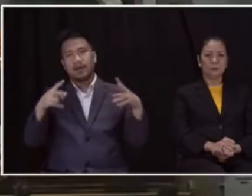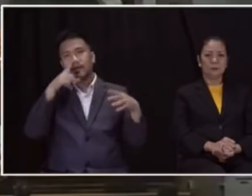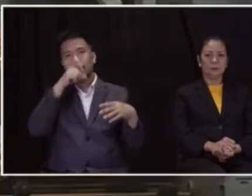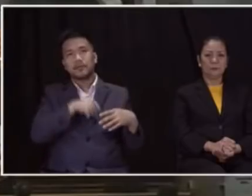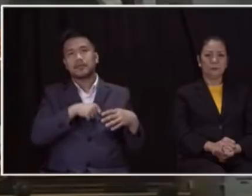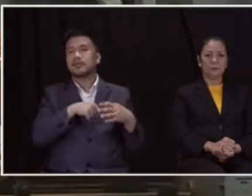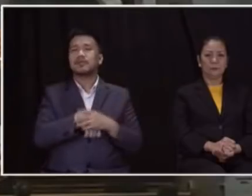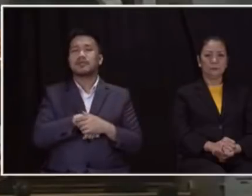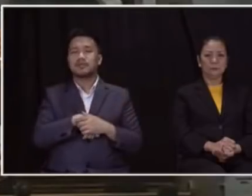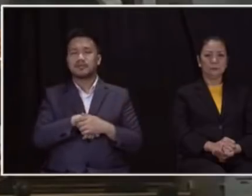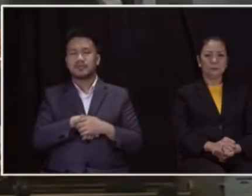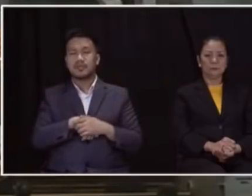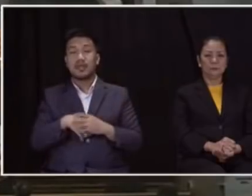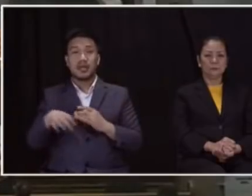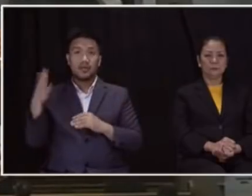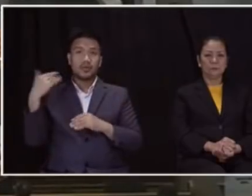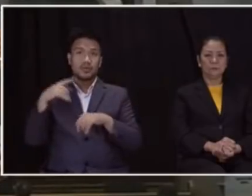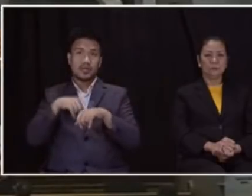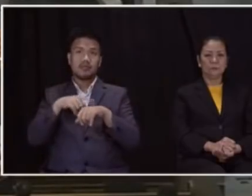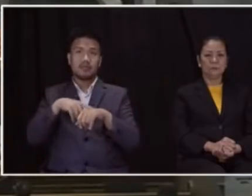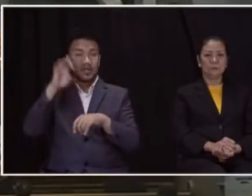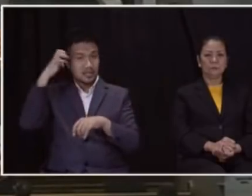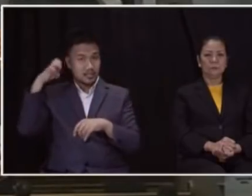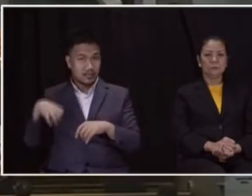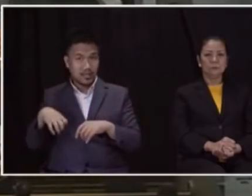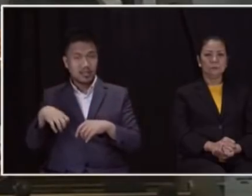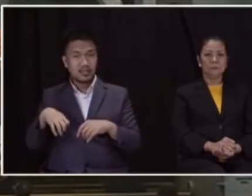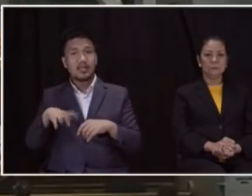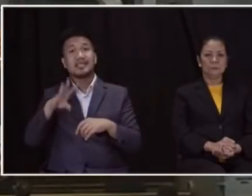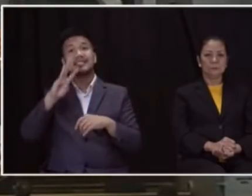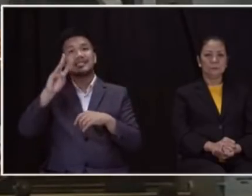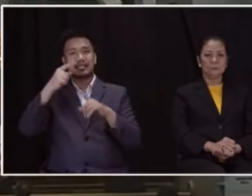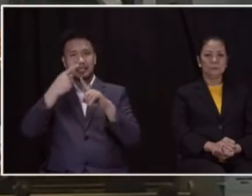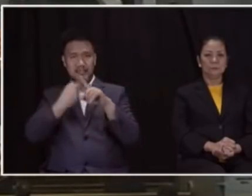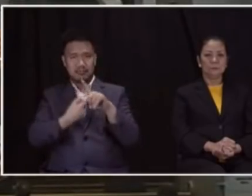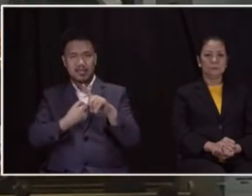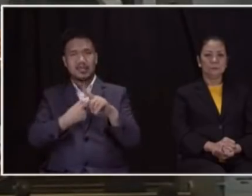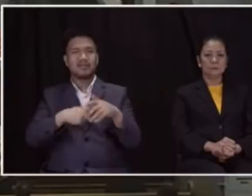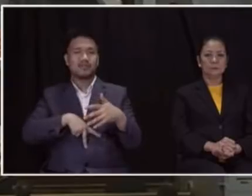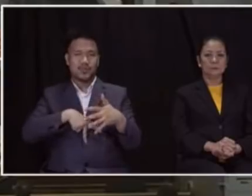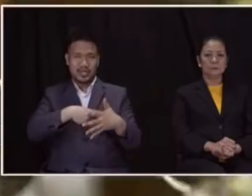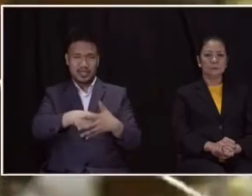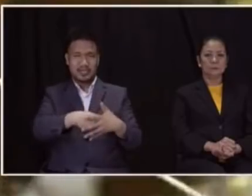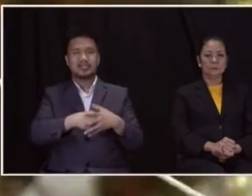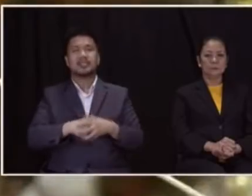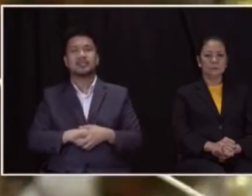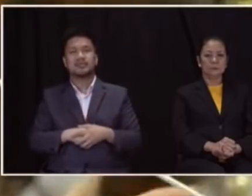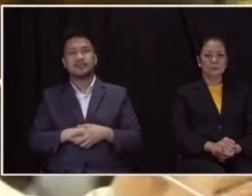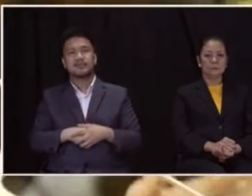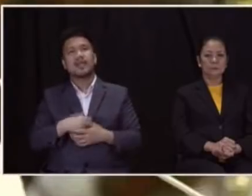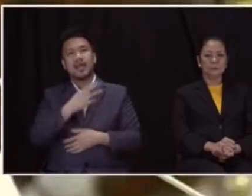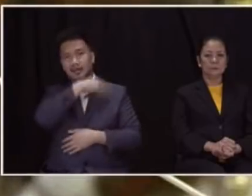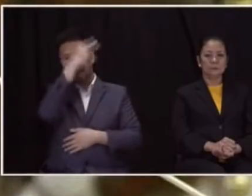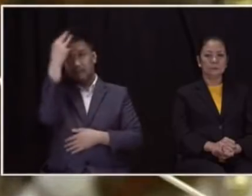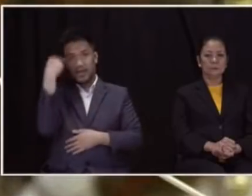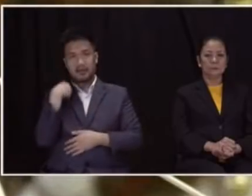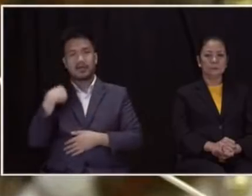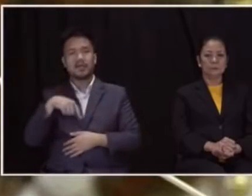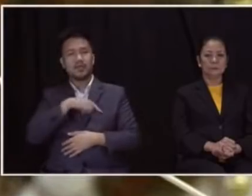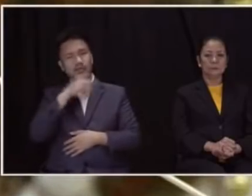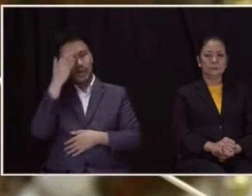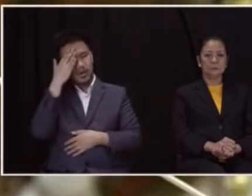moment, she, Elizabeth, was in the sixth month of her pregnancy. And Mary, as we know from